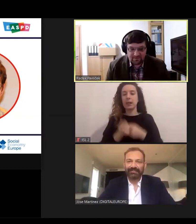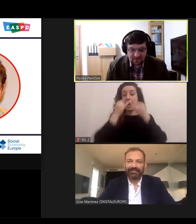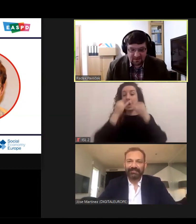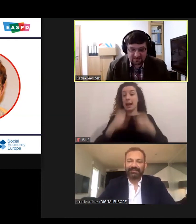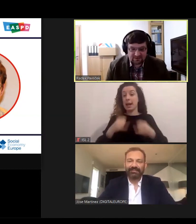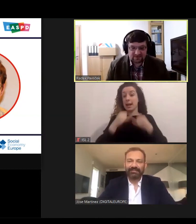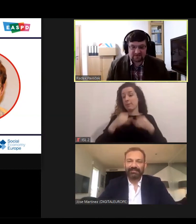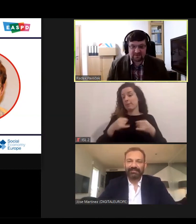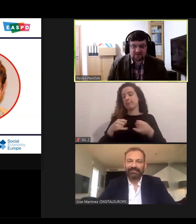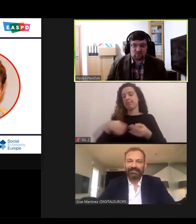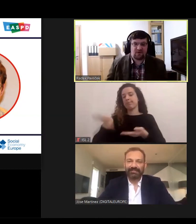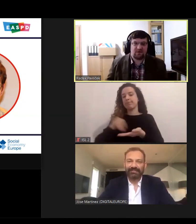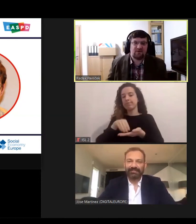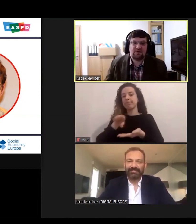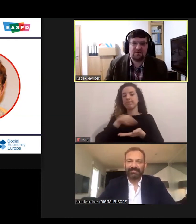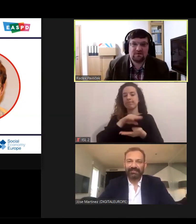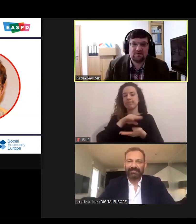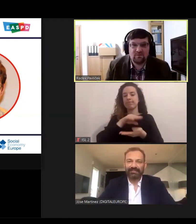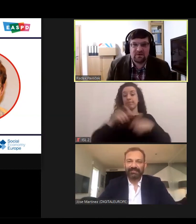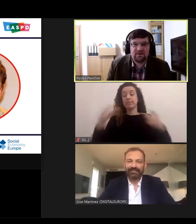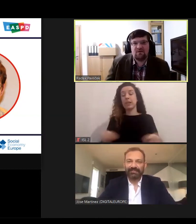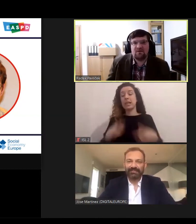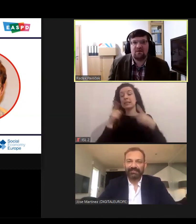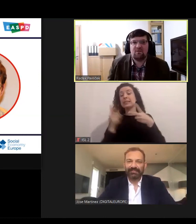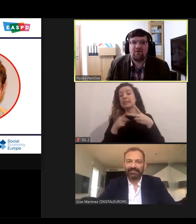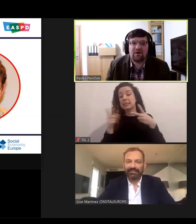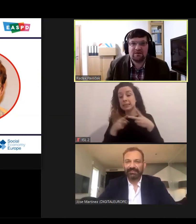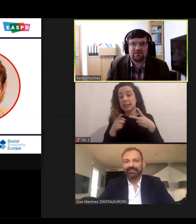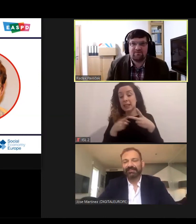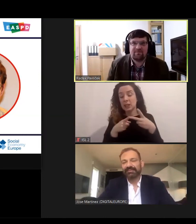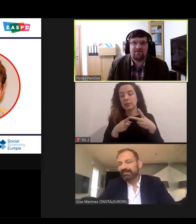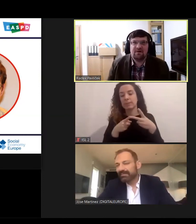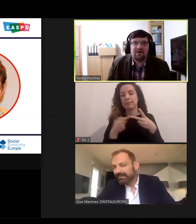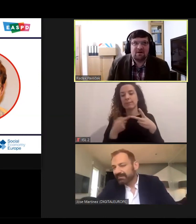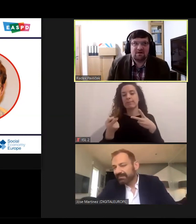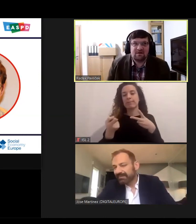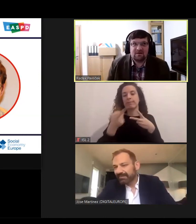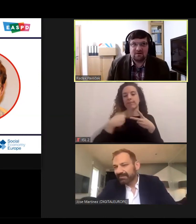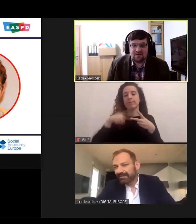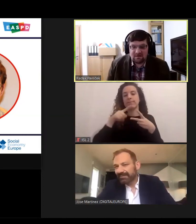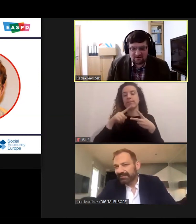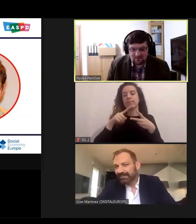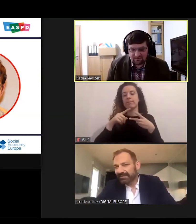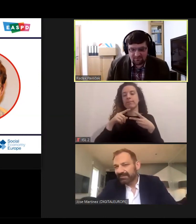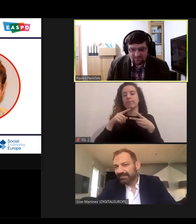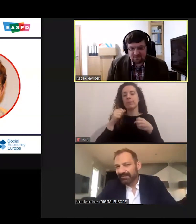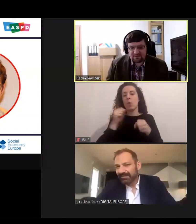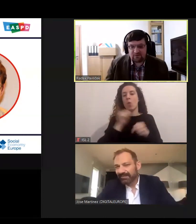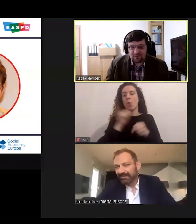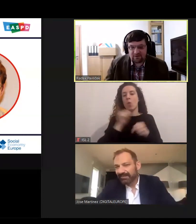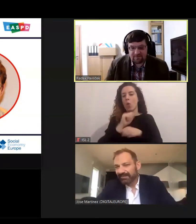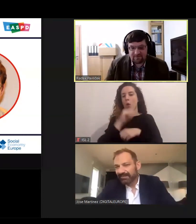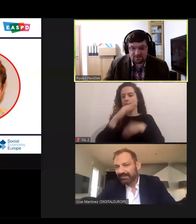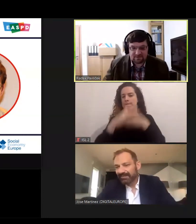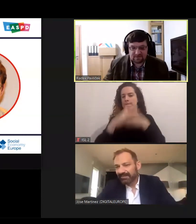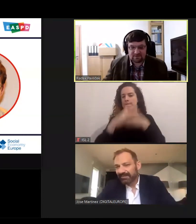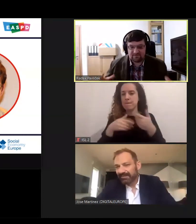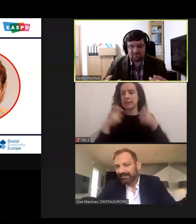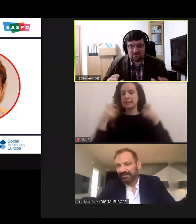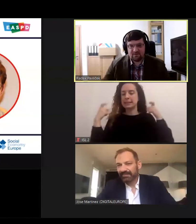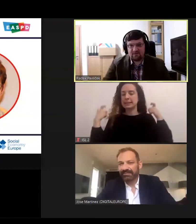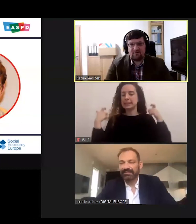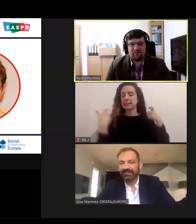started with organizing hybrid events. It means that there is no need for people to travel to join in person,